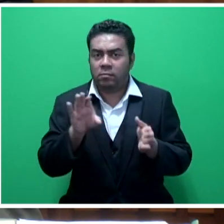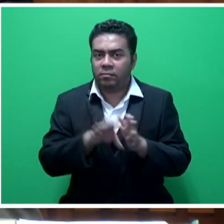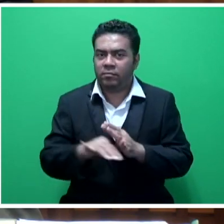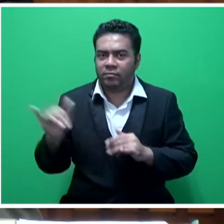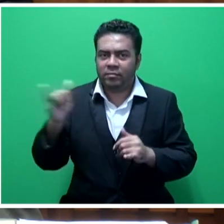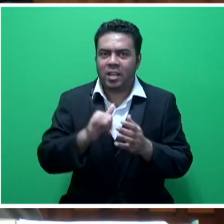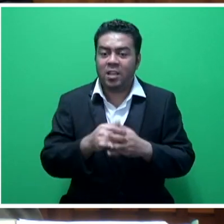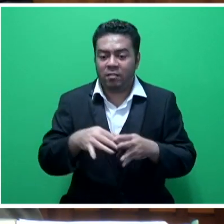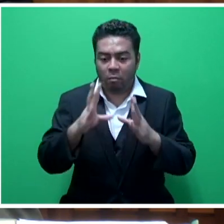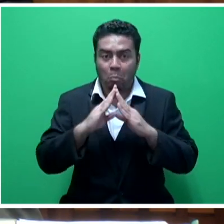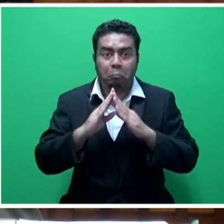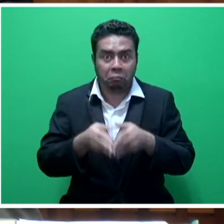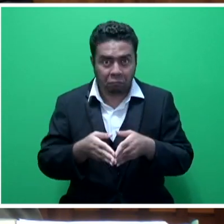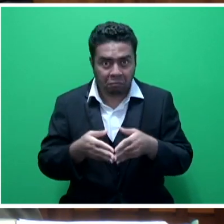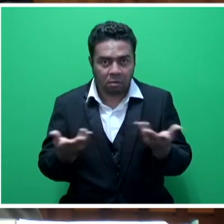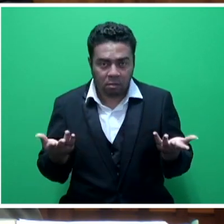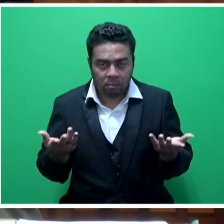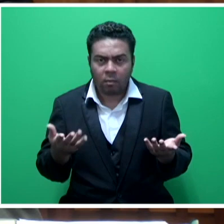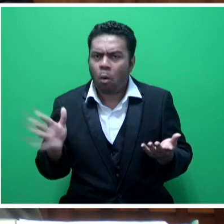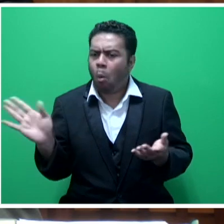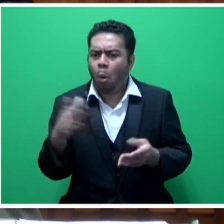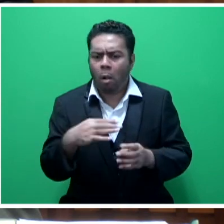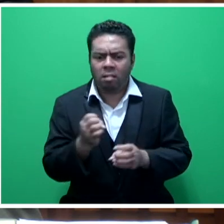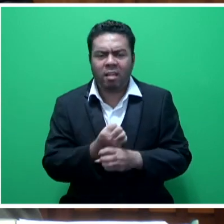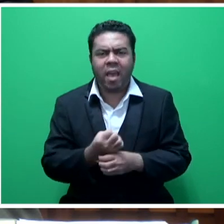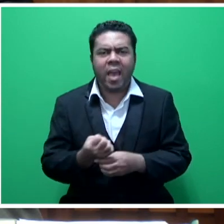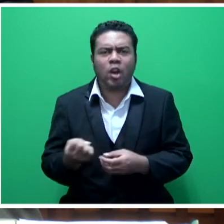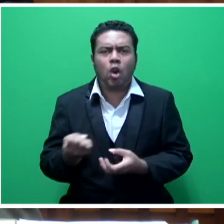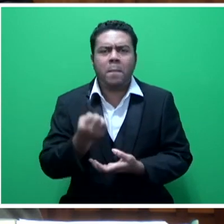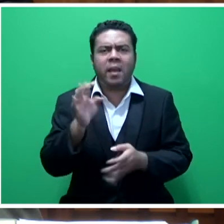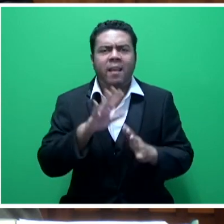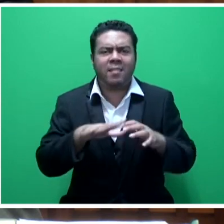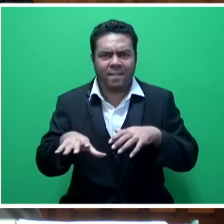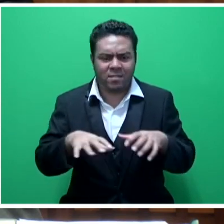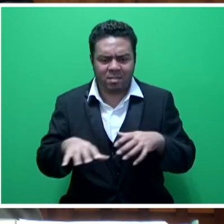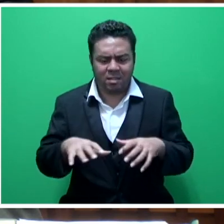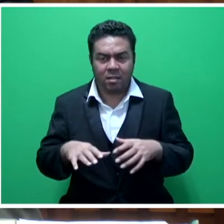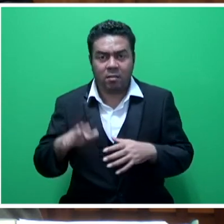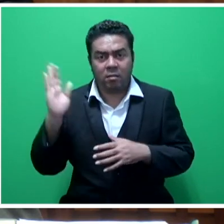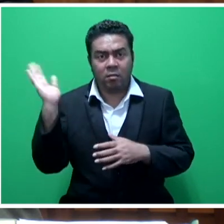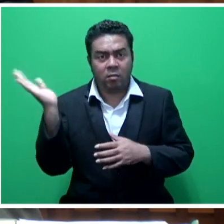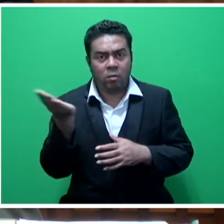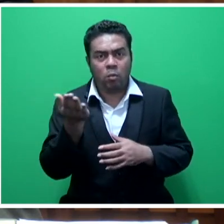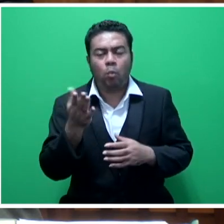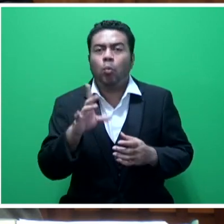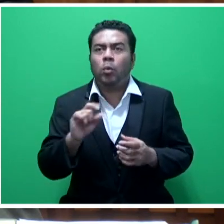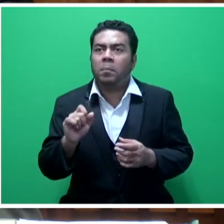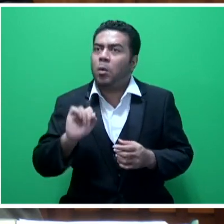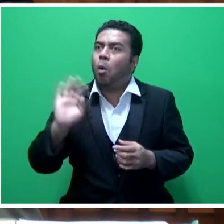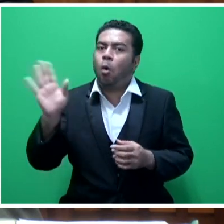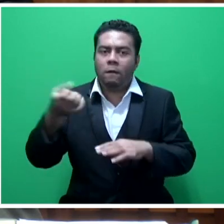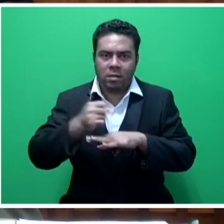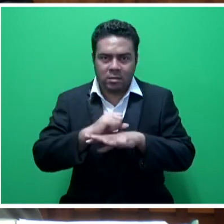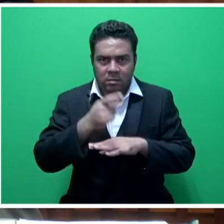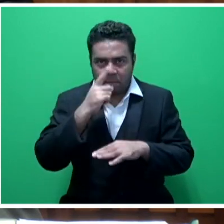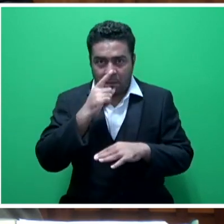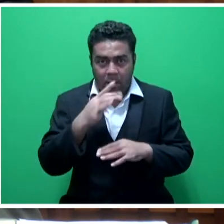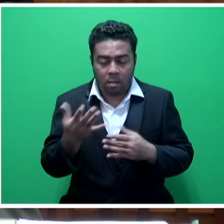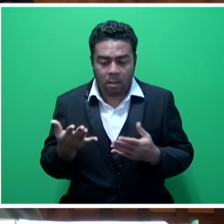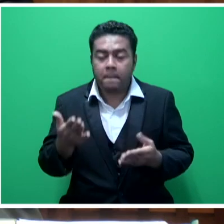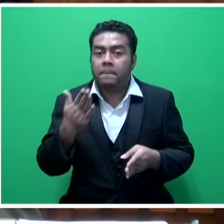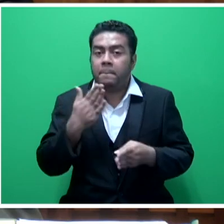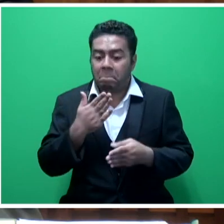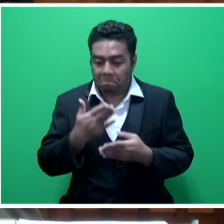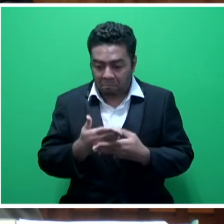Airways. All of that economic activity would be shipped offshore. The crew of every flight would be foreign, taking jobs from our